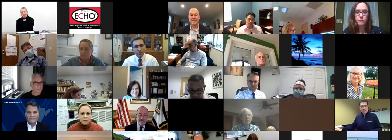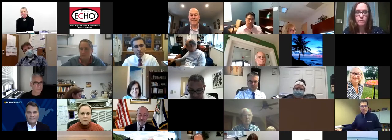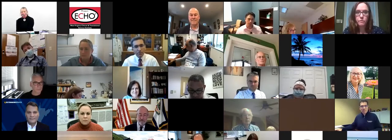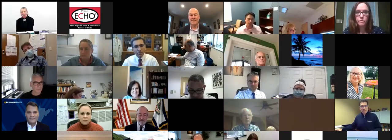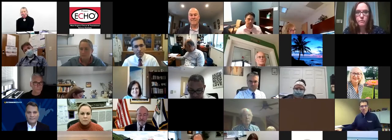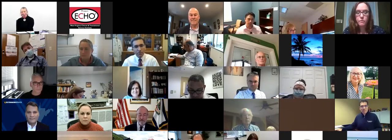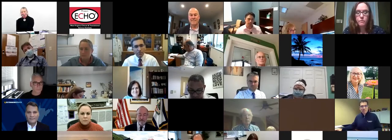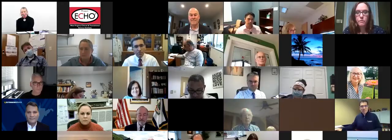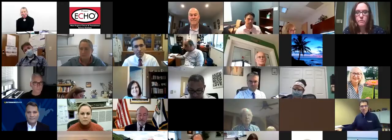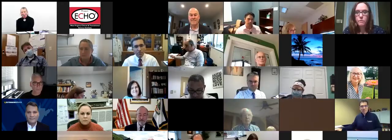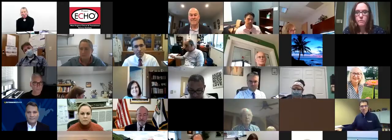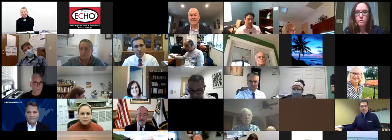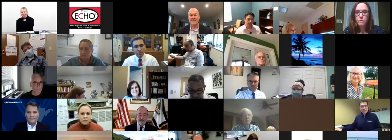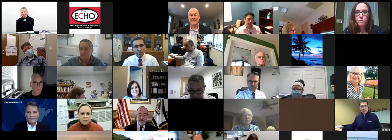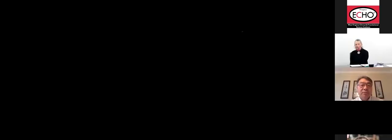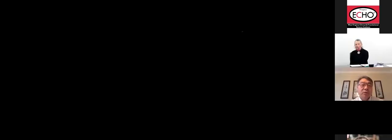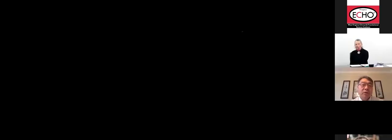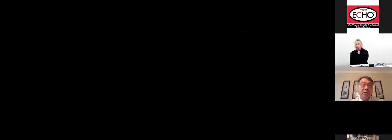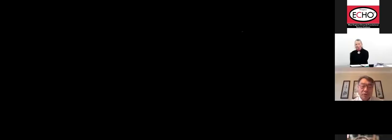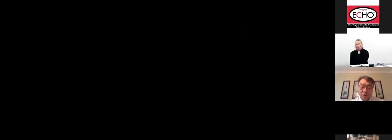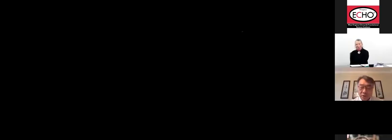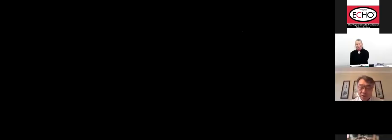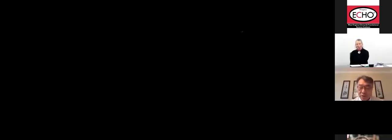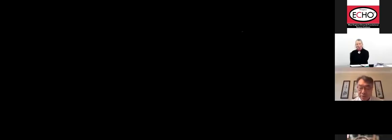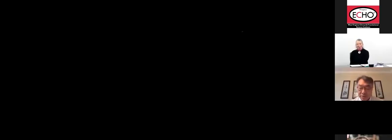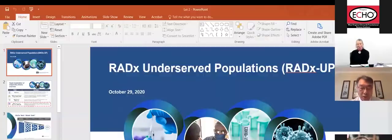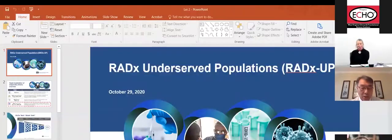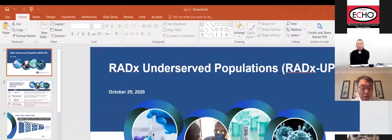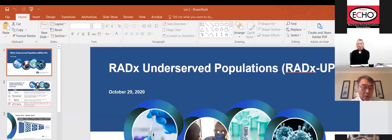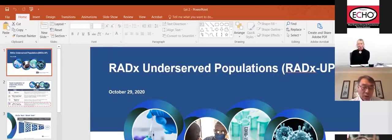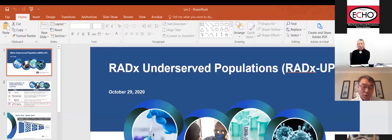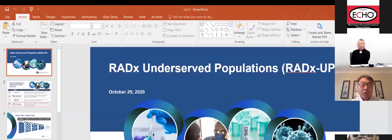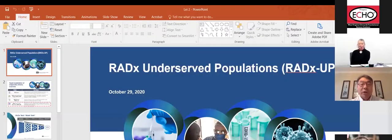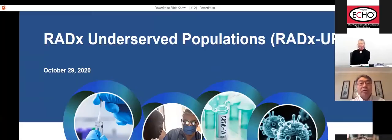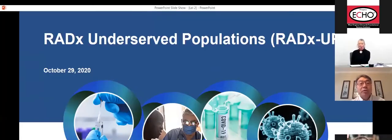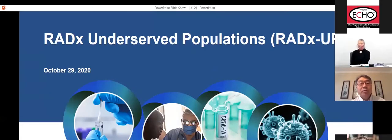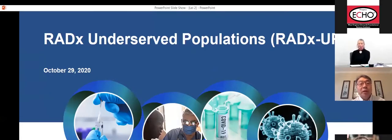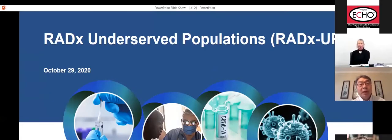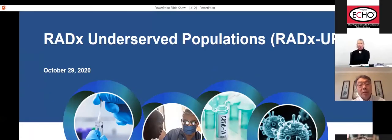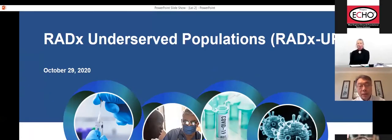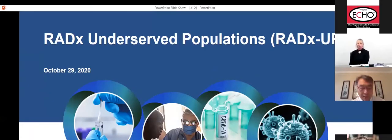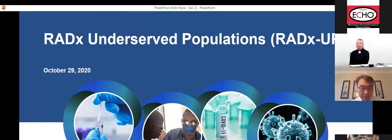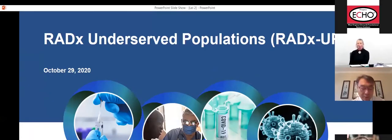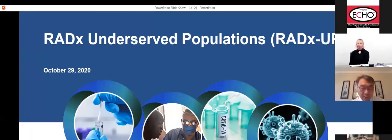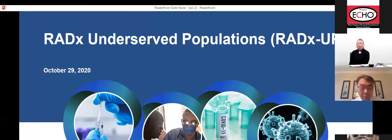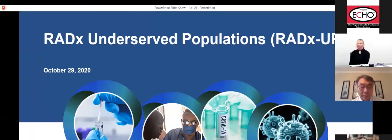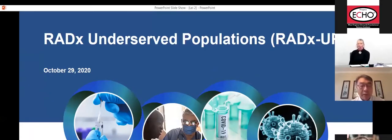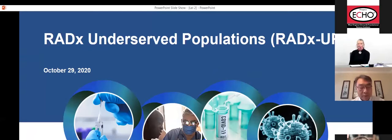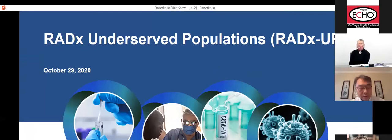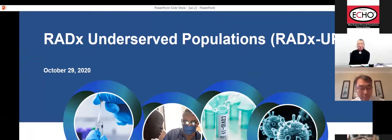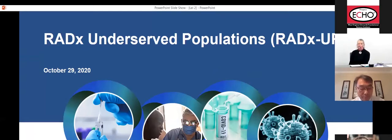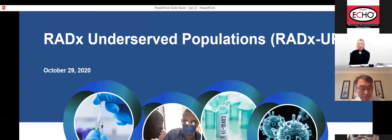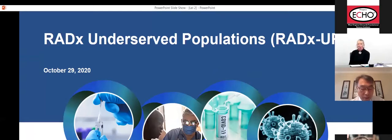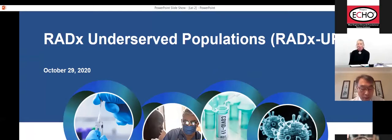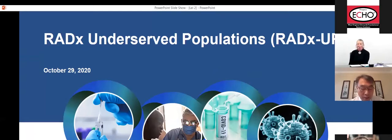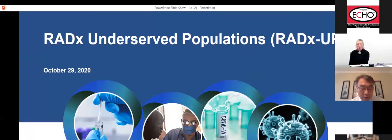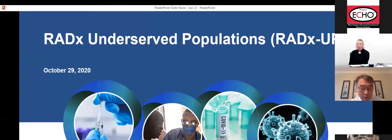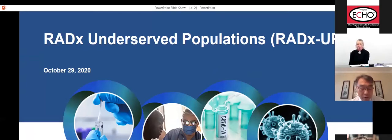is very, very successful in those initiatives. So I'll try to do that in less than 10 minutes.